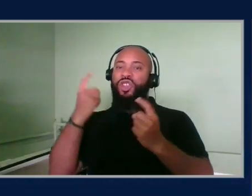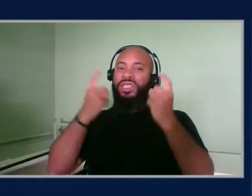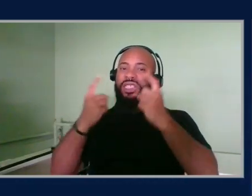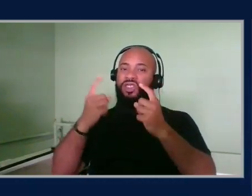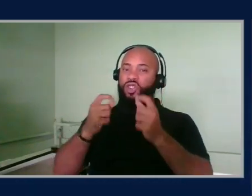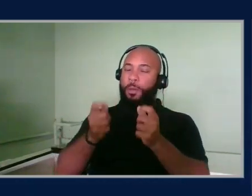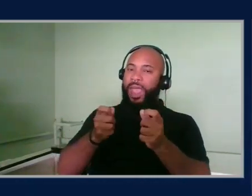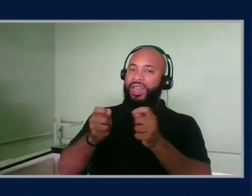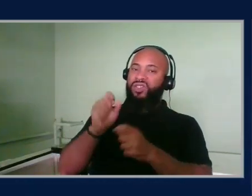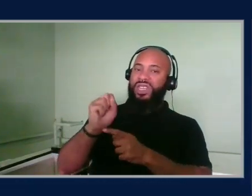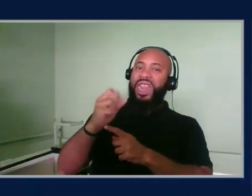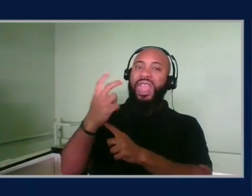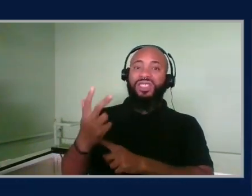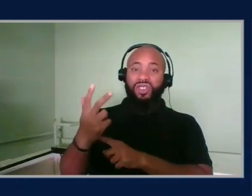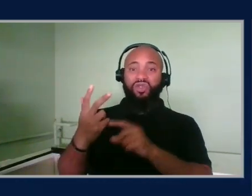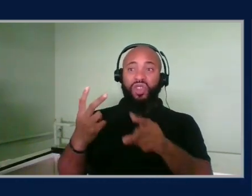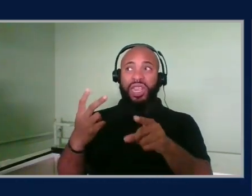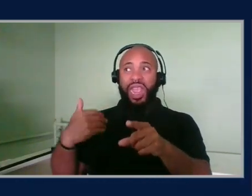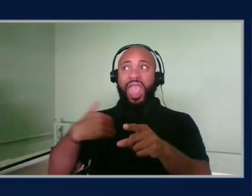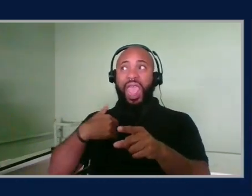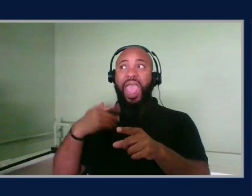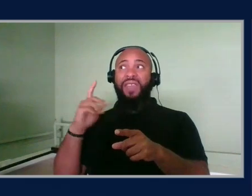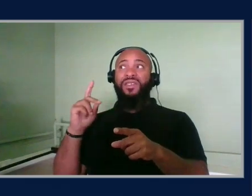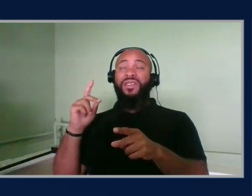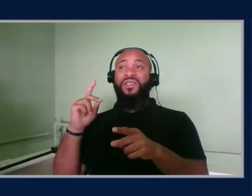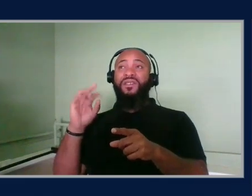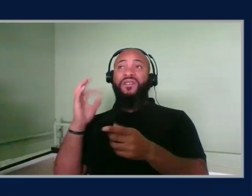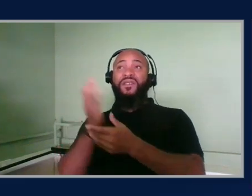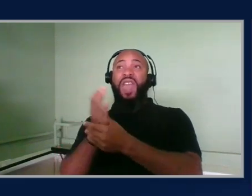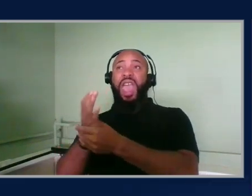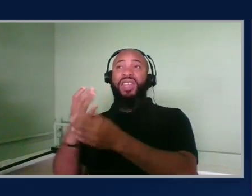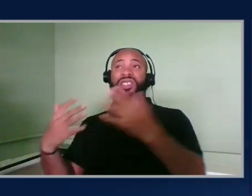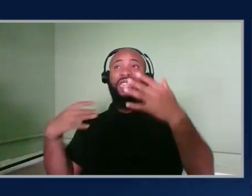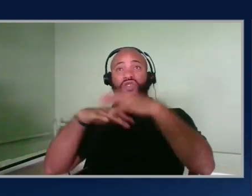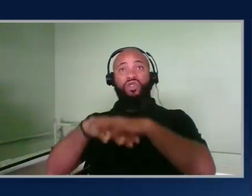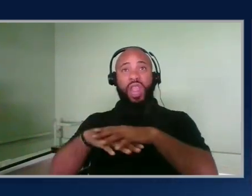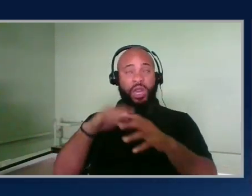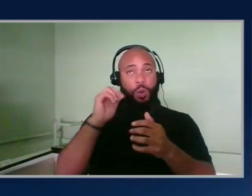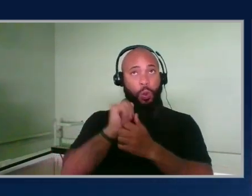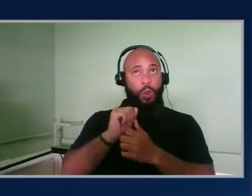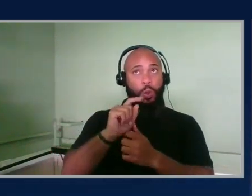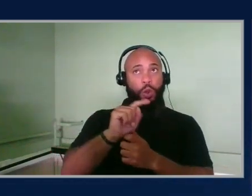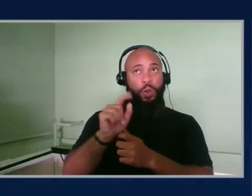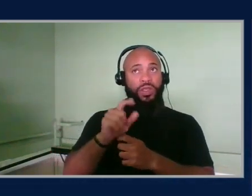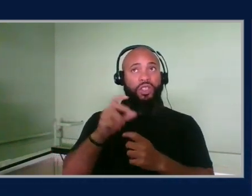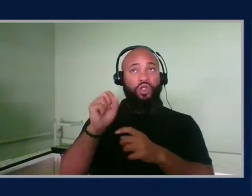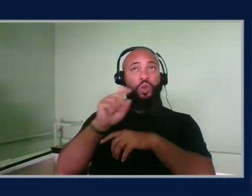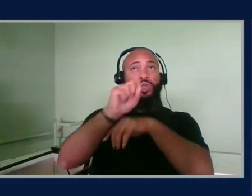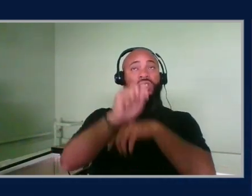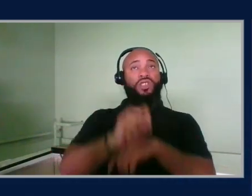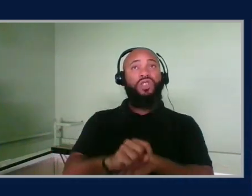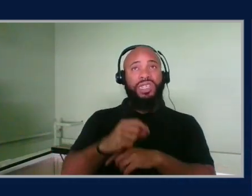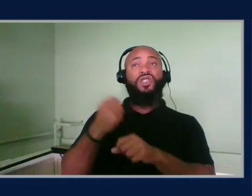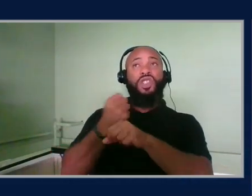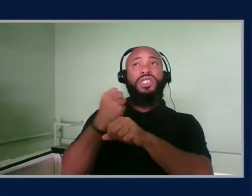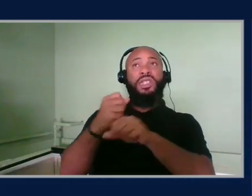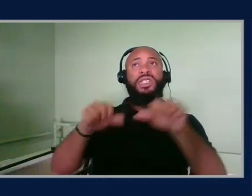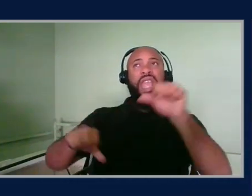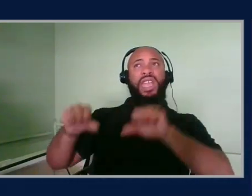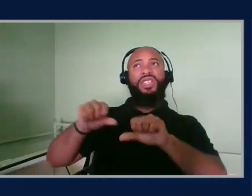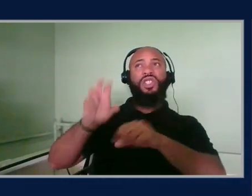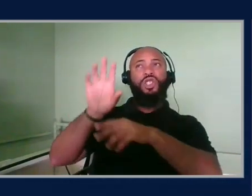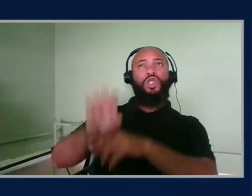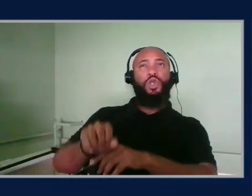I had integrated file options on top of that would work with my traditional tools that my data scientists are used to, right? So we see a kind of a split